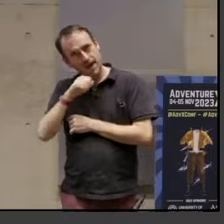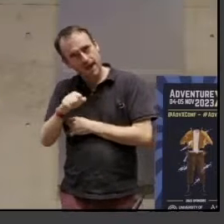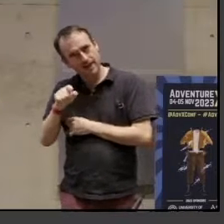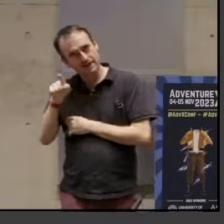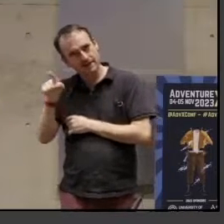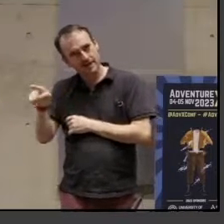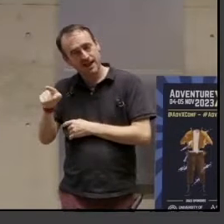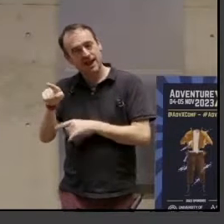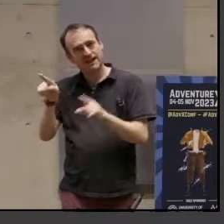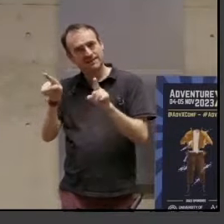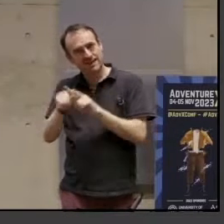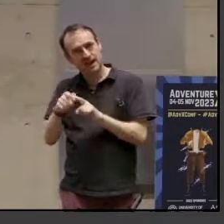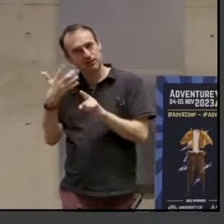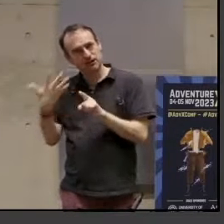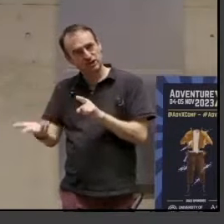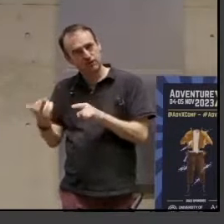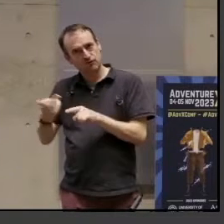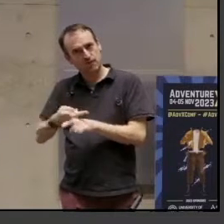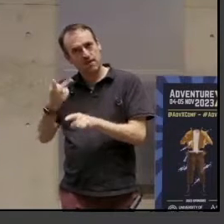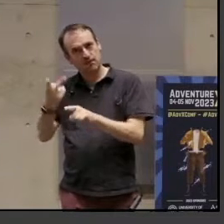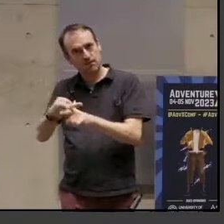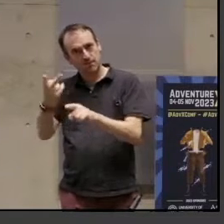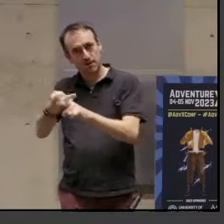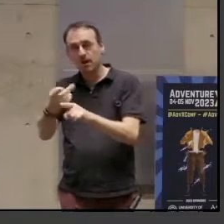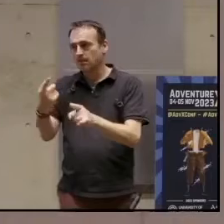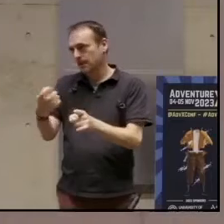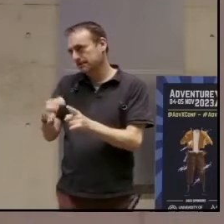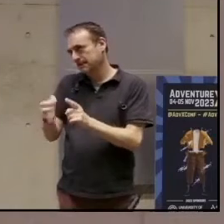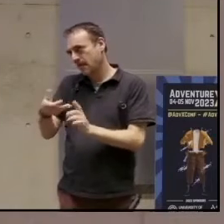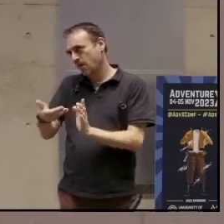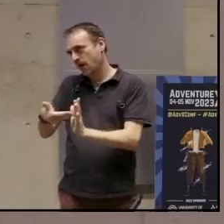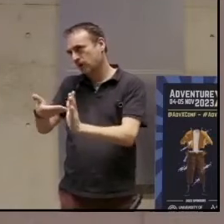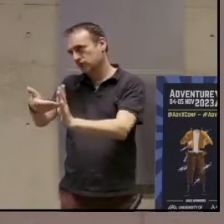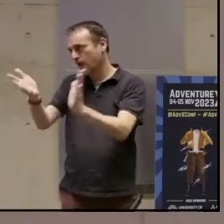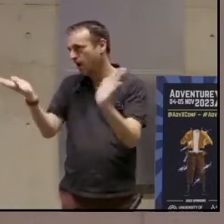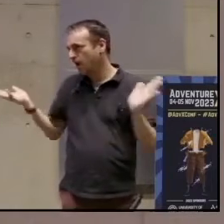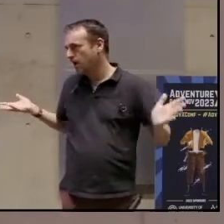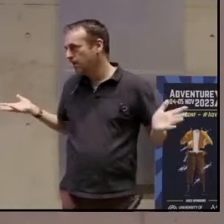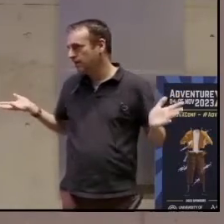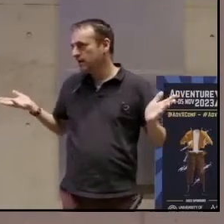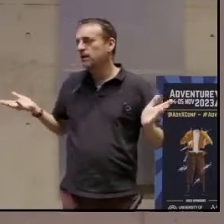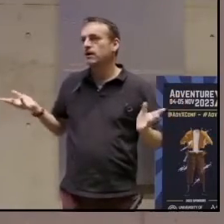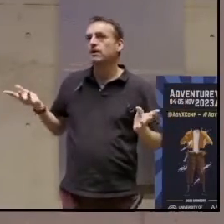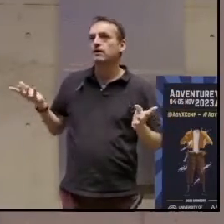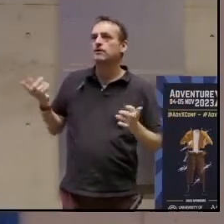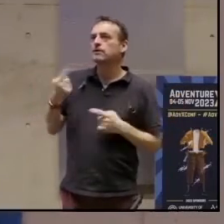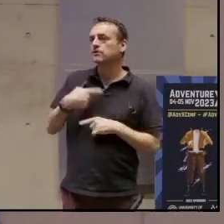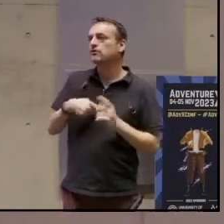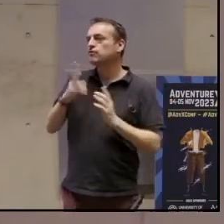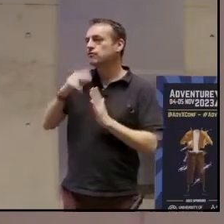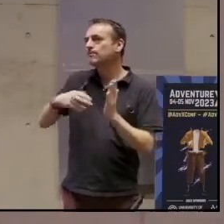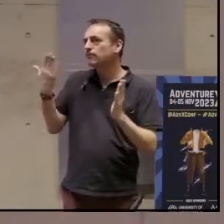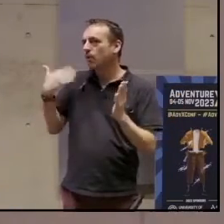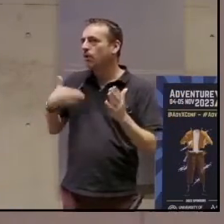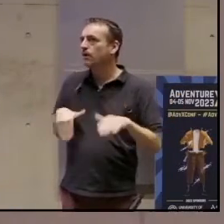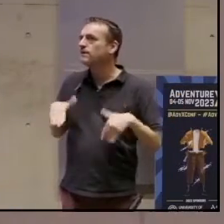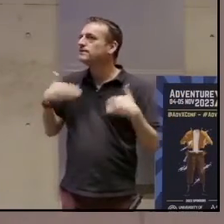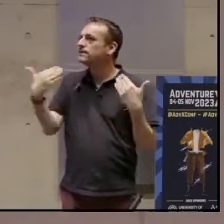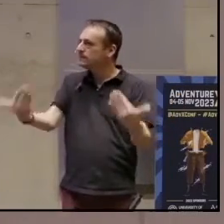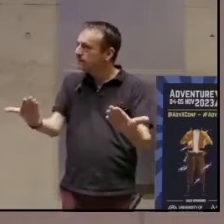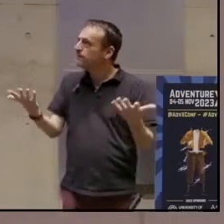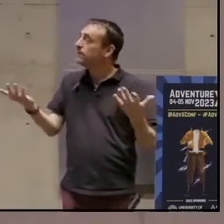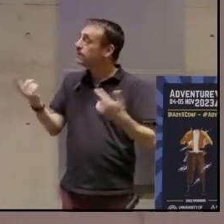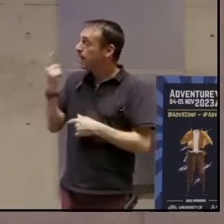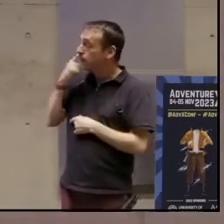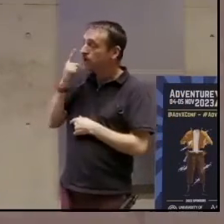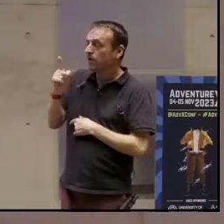with a little bit more of detail. That's it. It's there. You know it. You've read them. Let's move on. So let's take a look at what kind